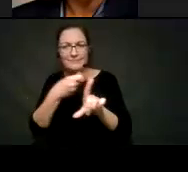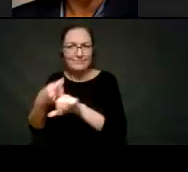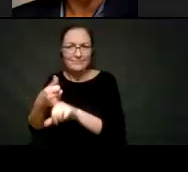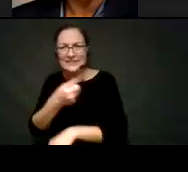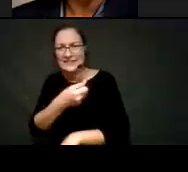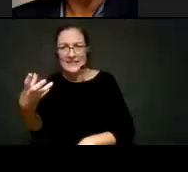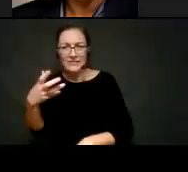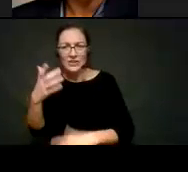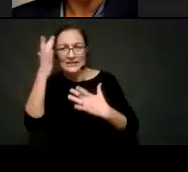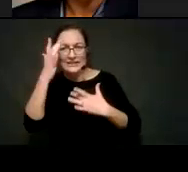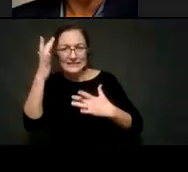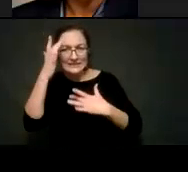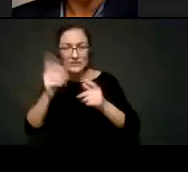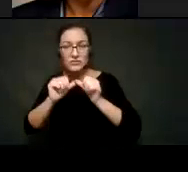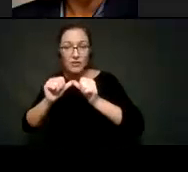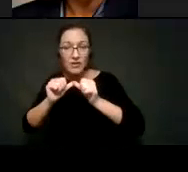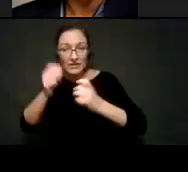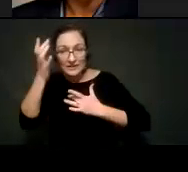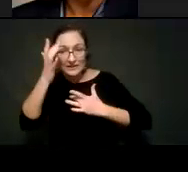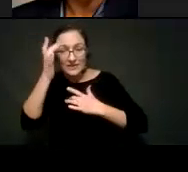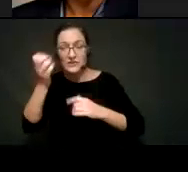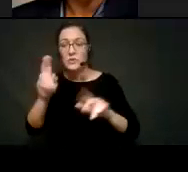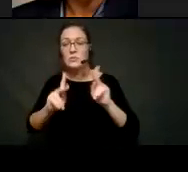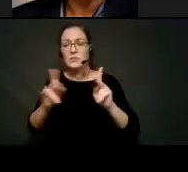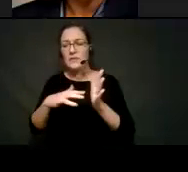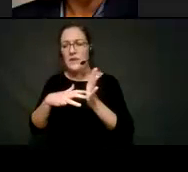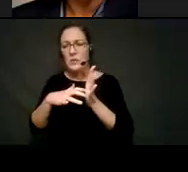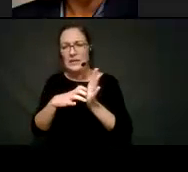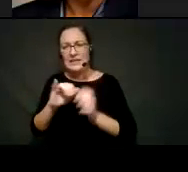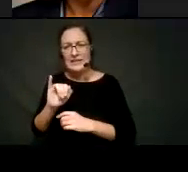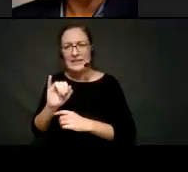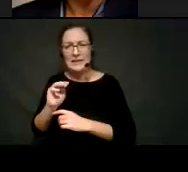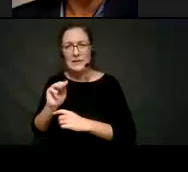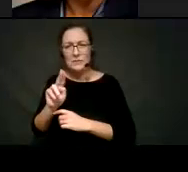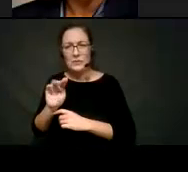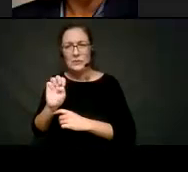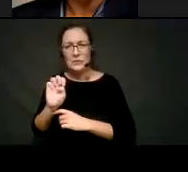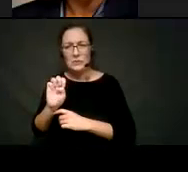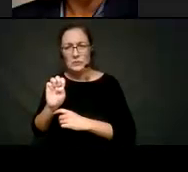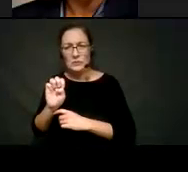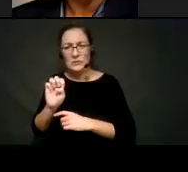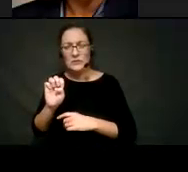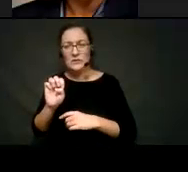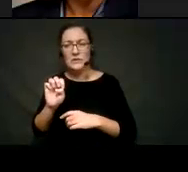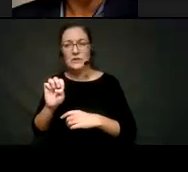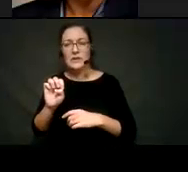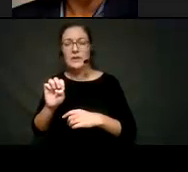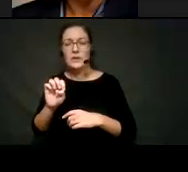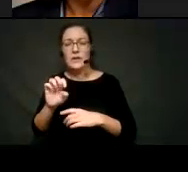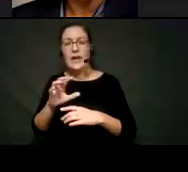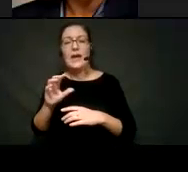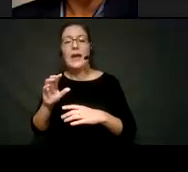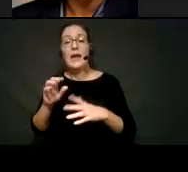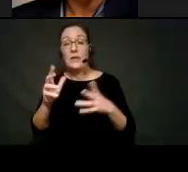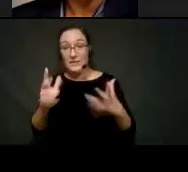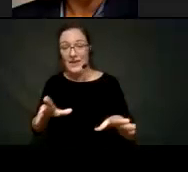chronic illness, or those with weakened immune systems. And after that, we would look